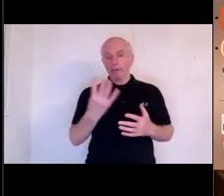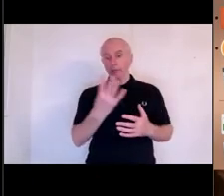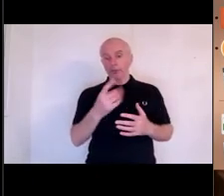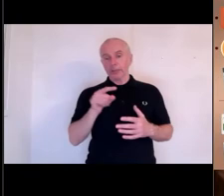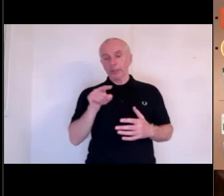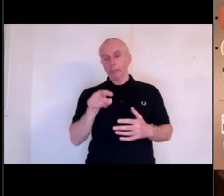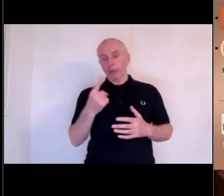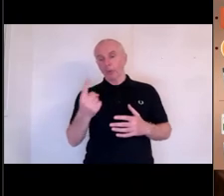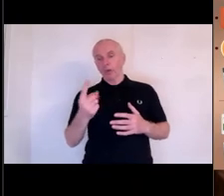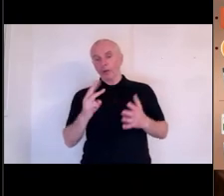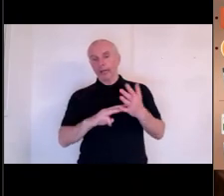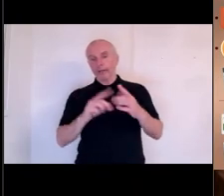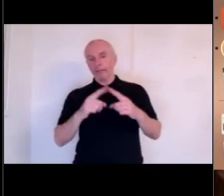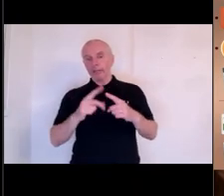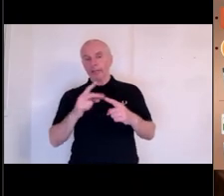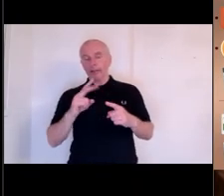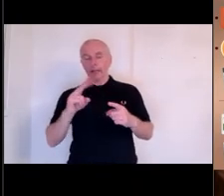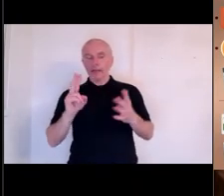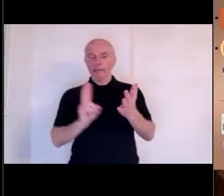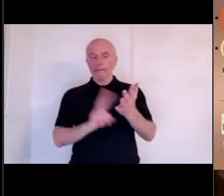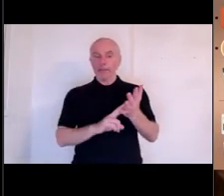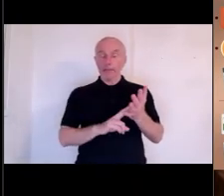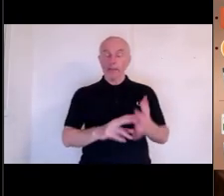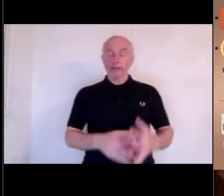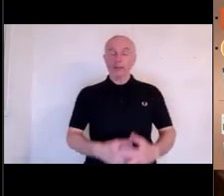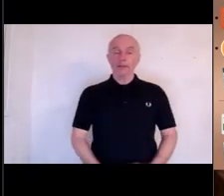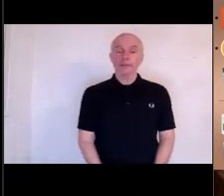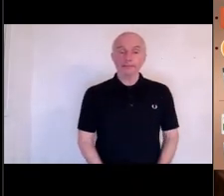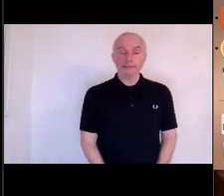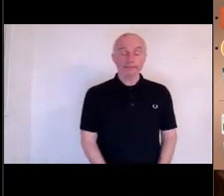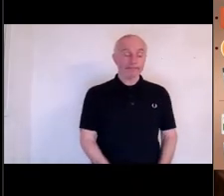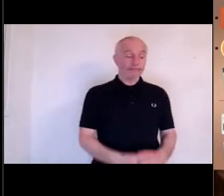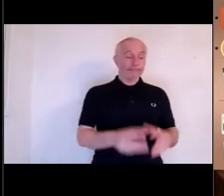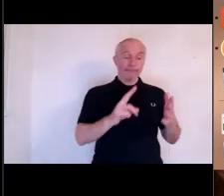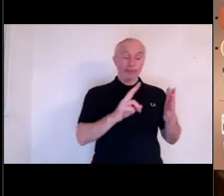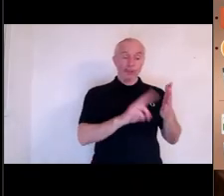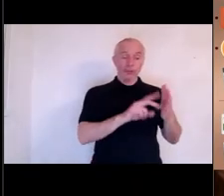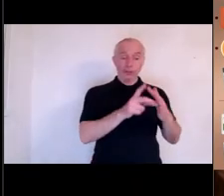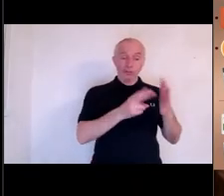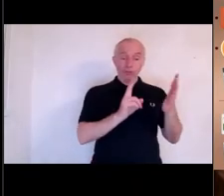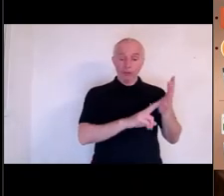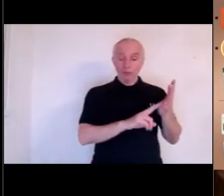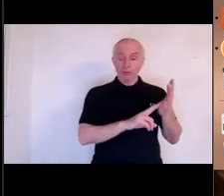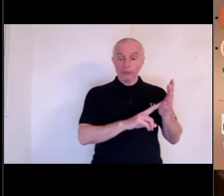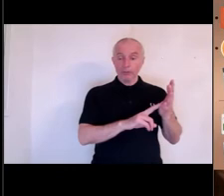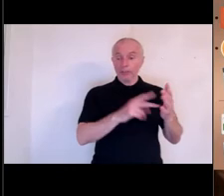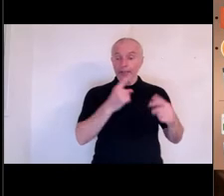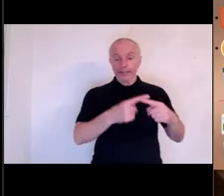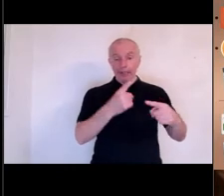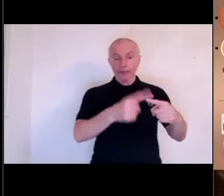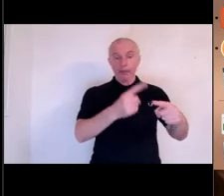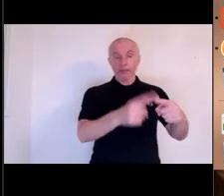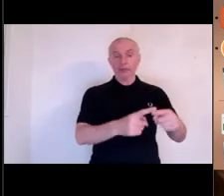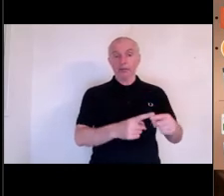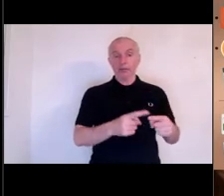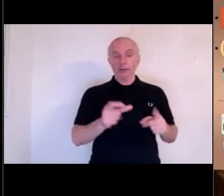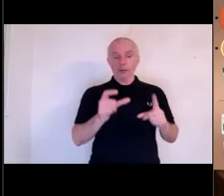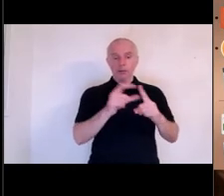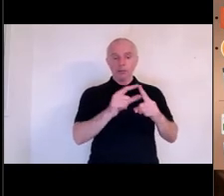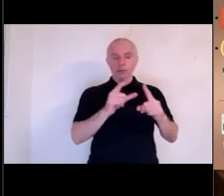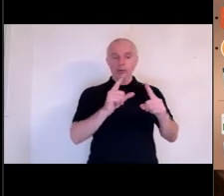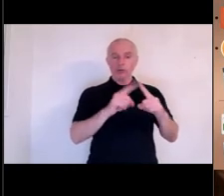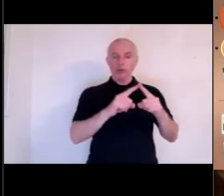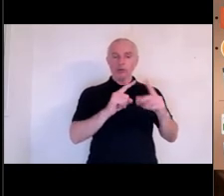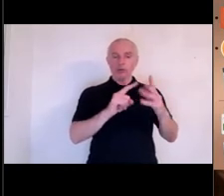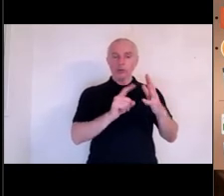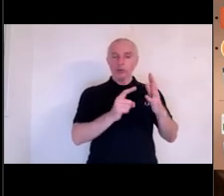And actually that brings us on to one of the other major sources of neutrons and accelerators is what's known as a deuterium tritium accelerator.